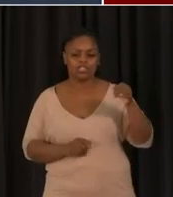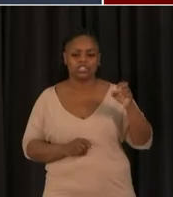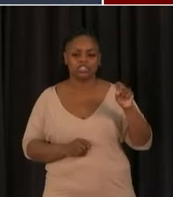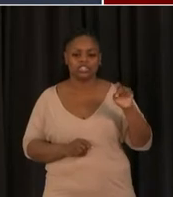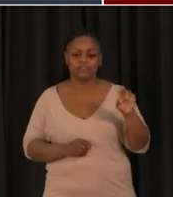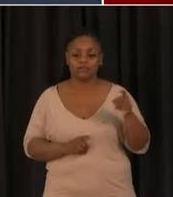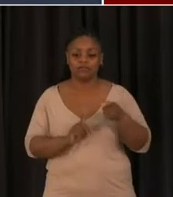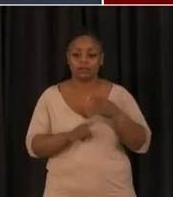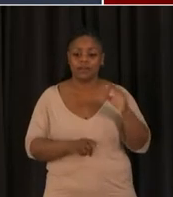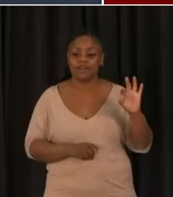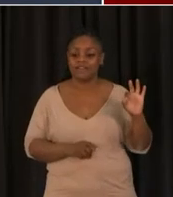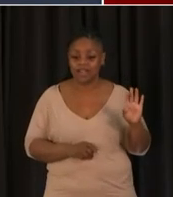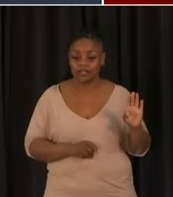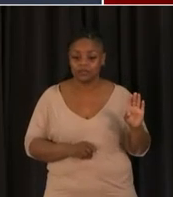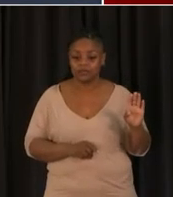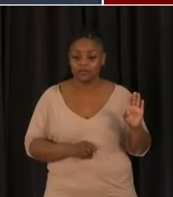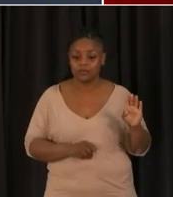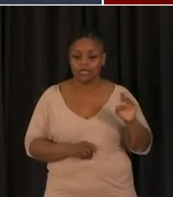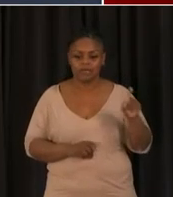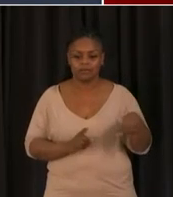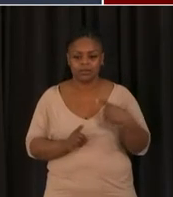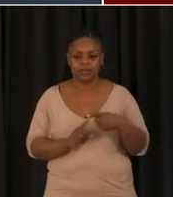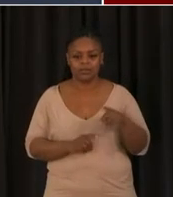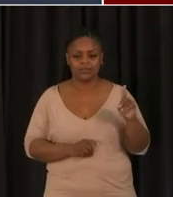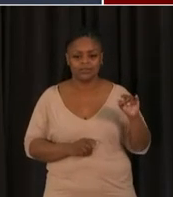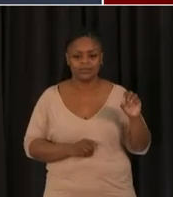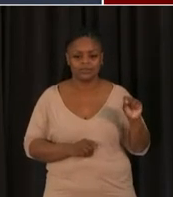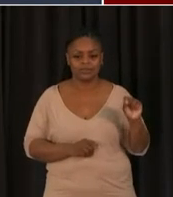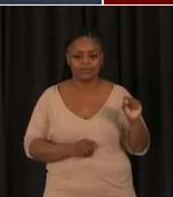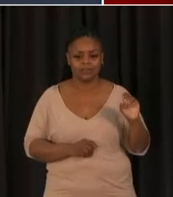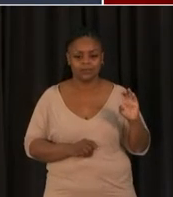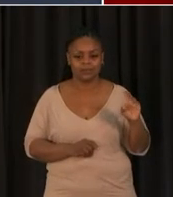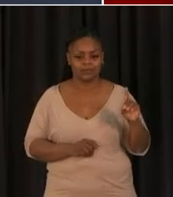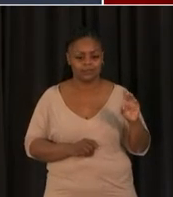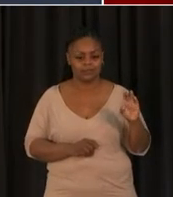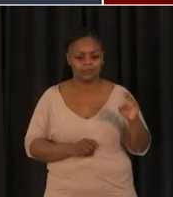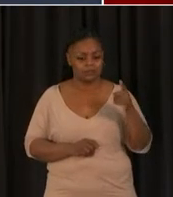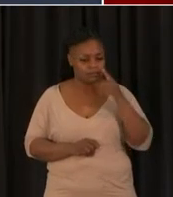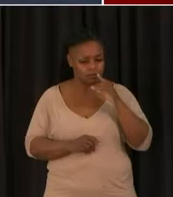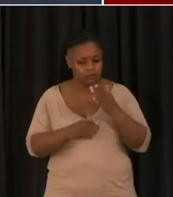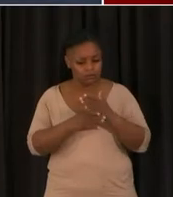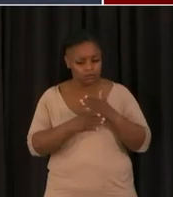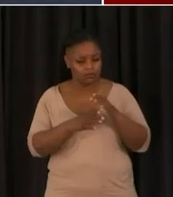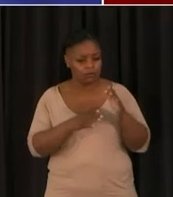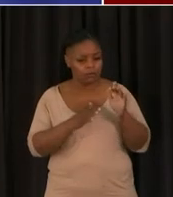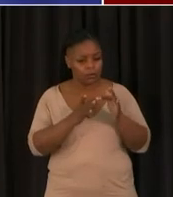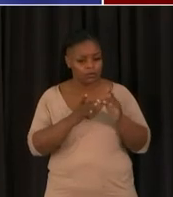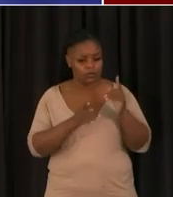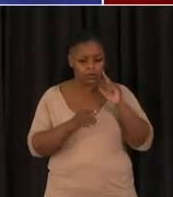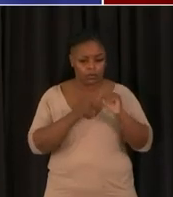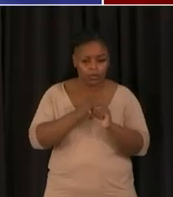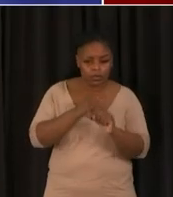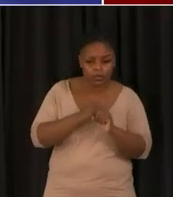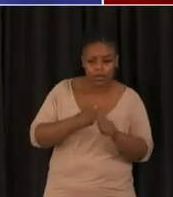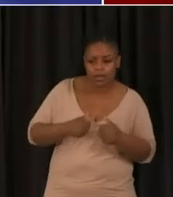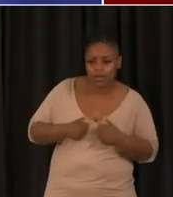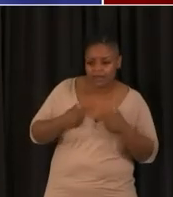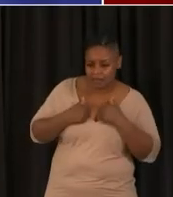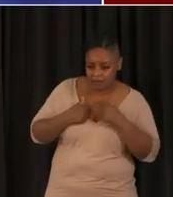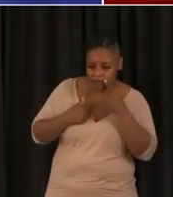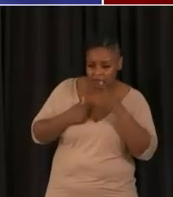qualify. So the next slide, fourth slide, the improvement that is even more visible when we look